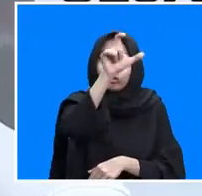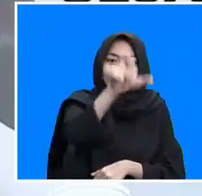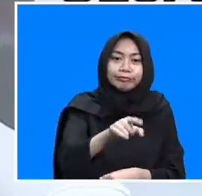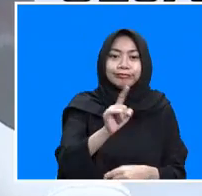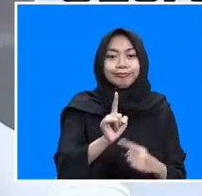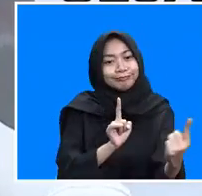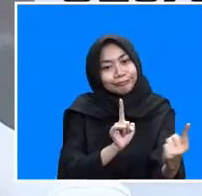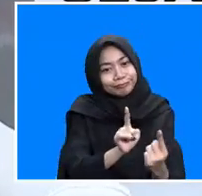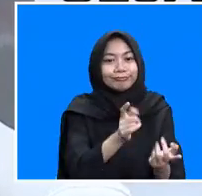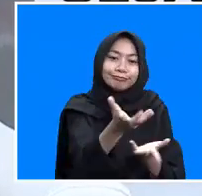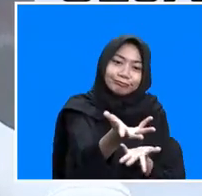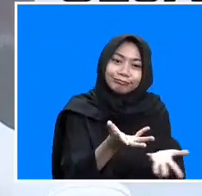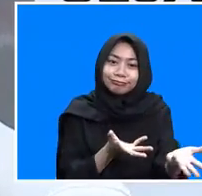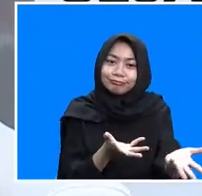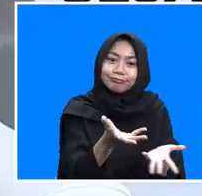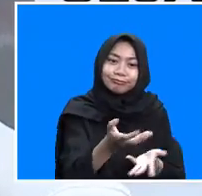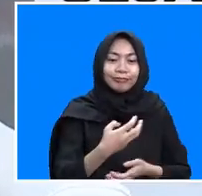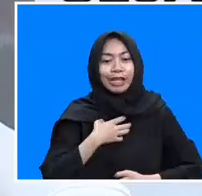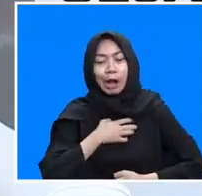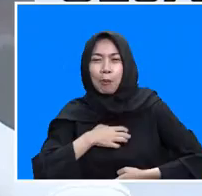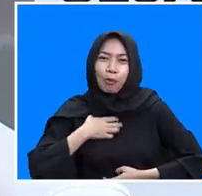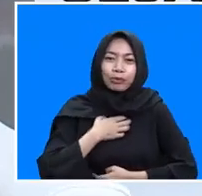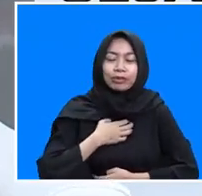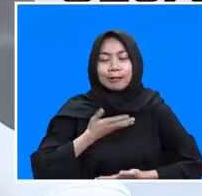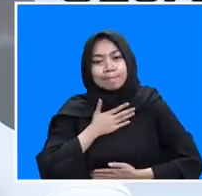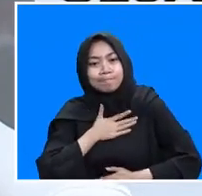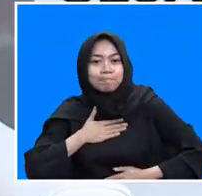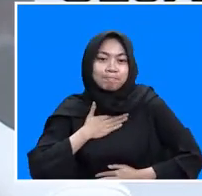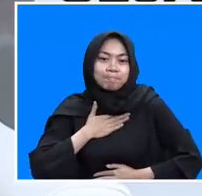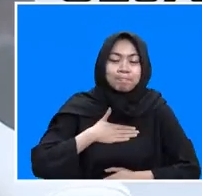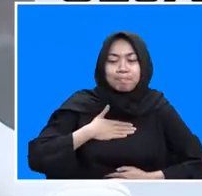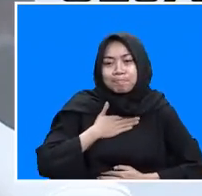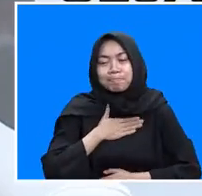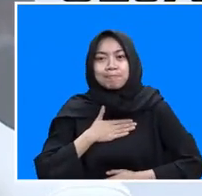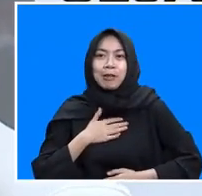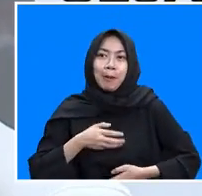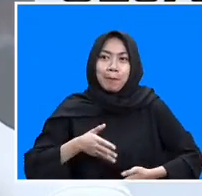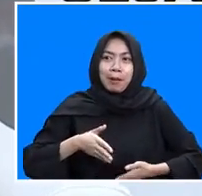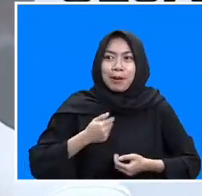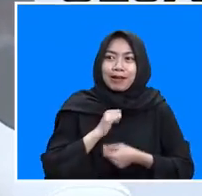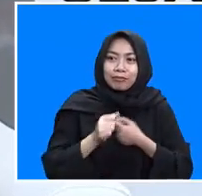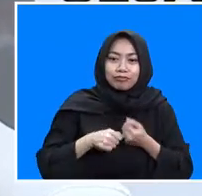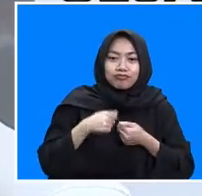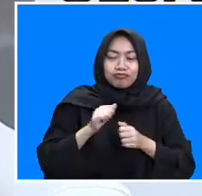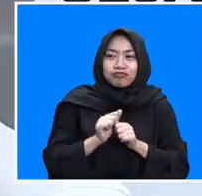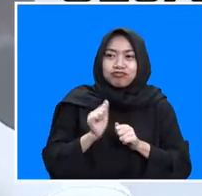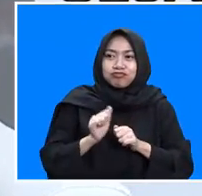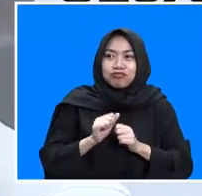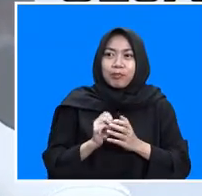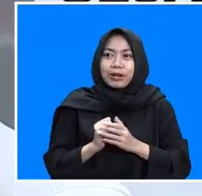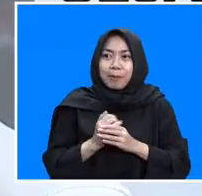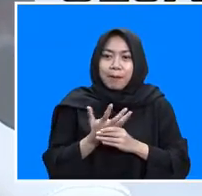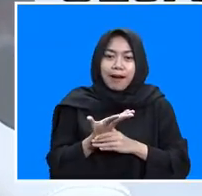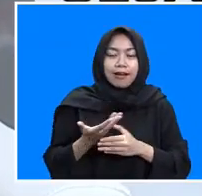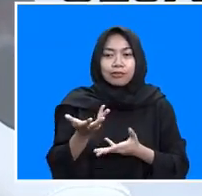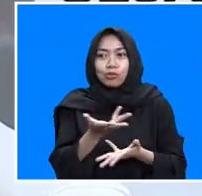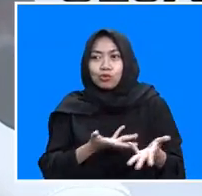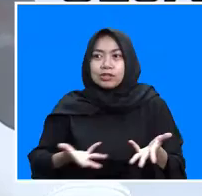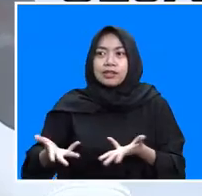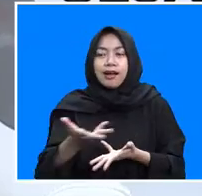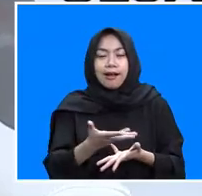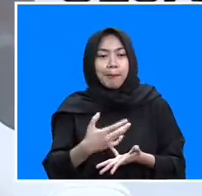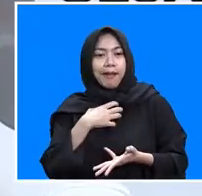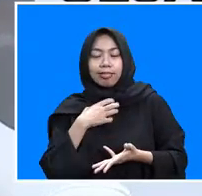emotionally, you know. So we and that also helps, I'm sure, with learning as well, you know, it's like it's all part of the whole thing, it's all